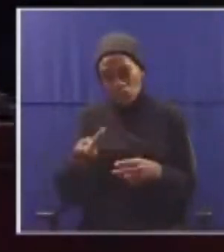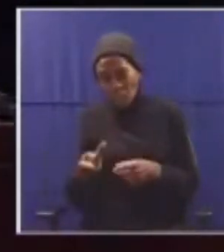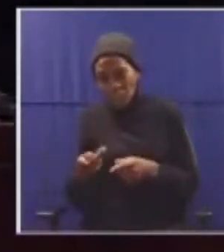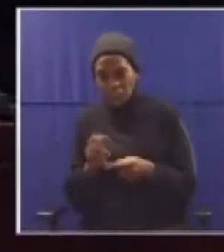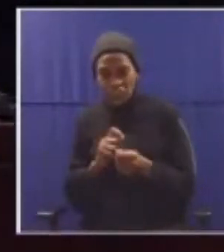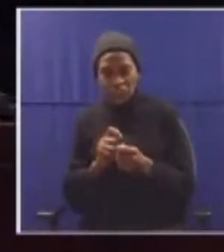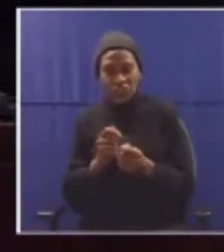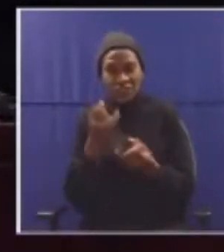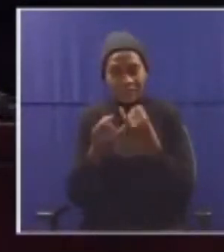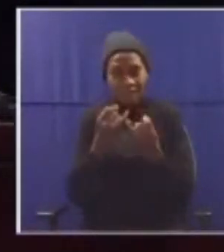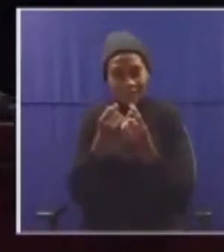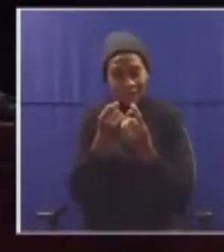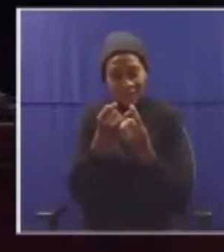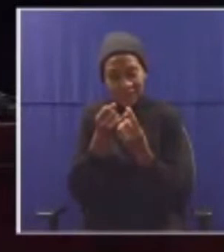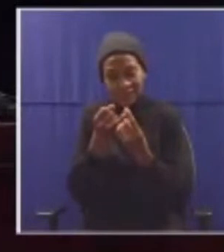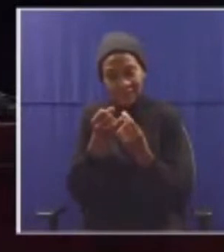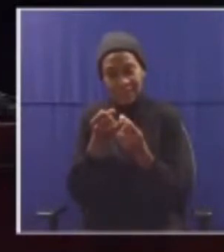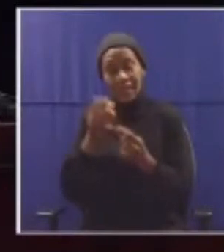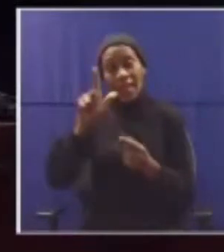asexual, that is